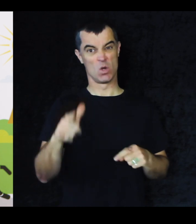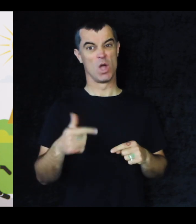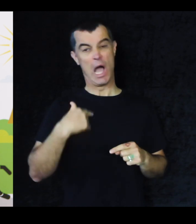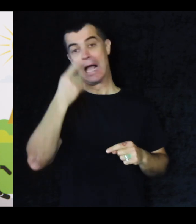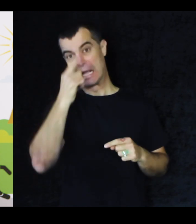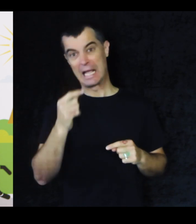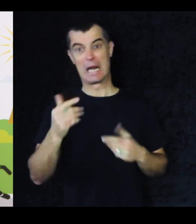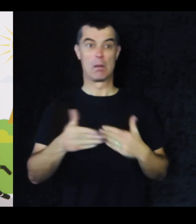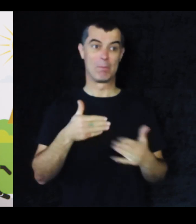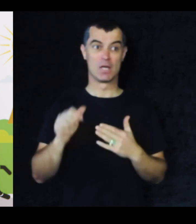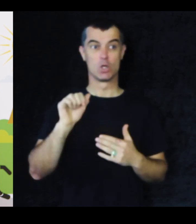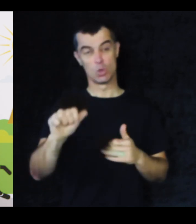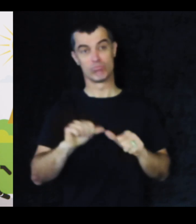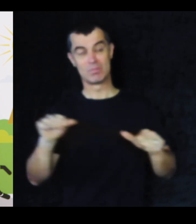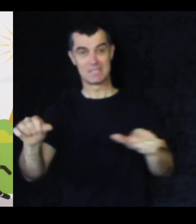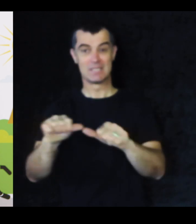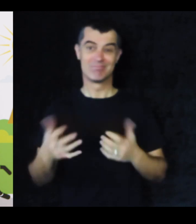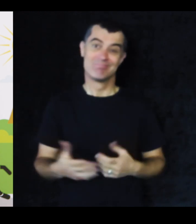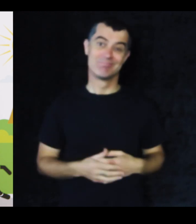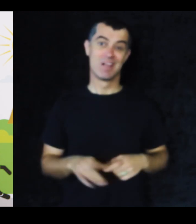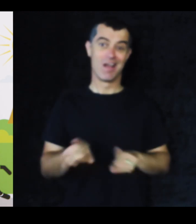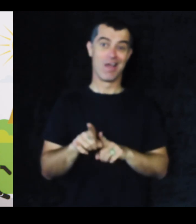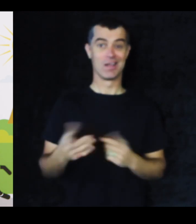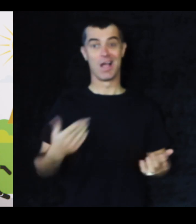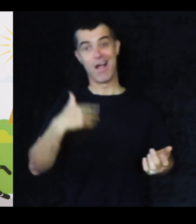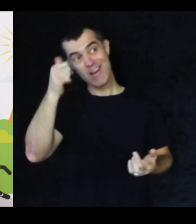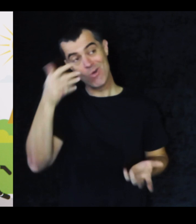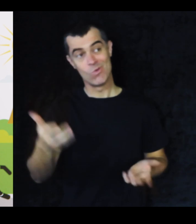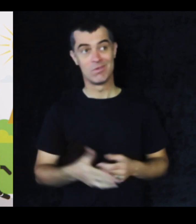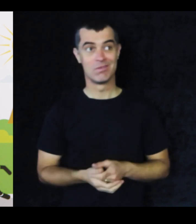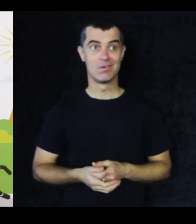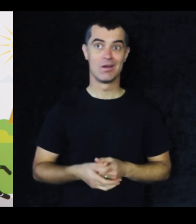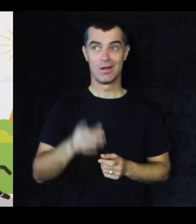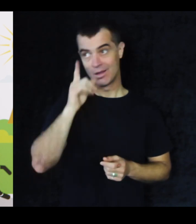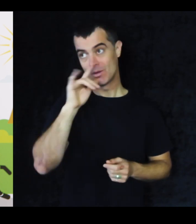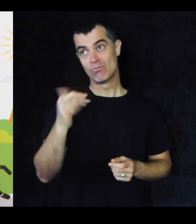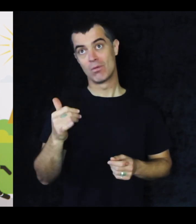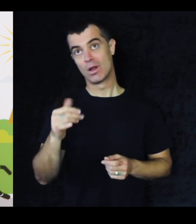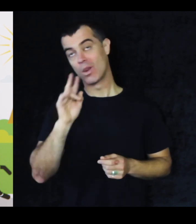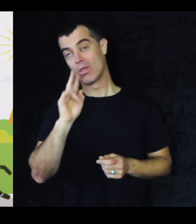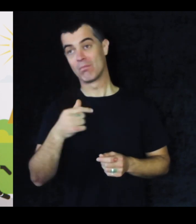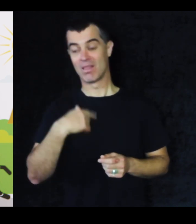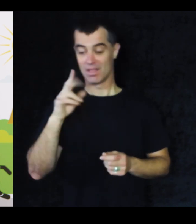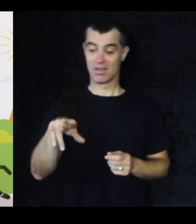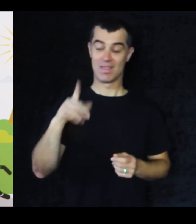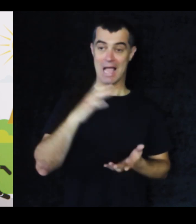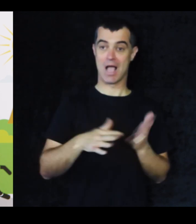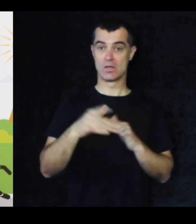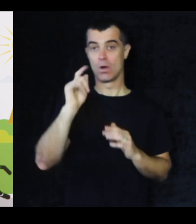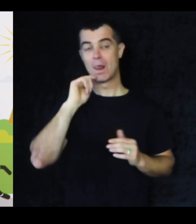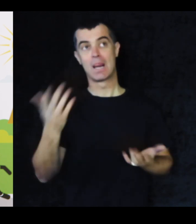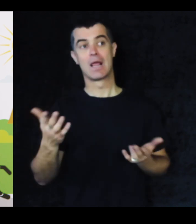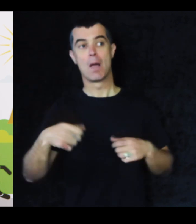this, I can manage your property. I know that people probably look at me and